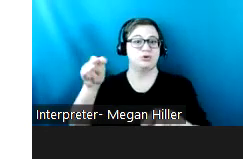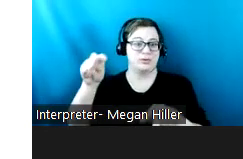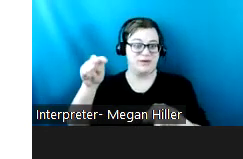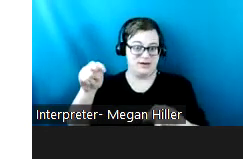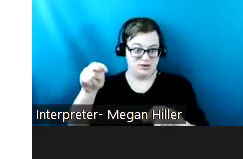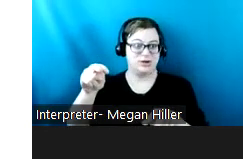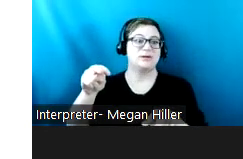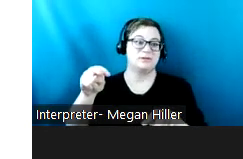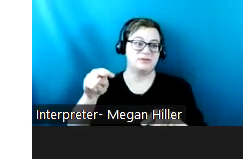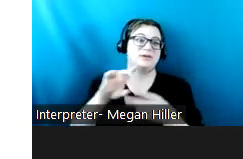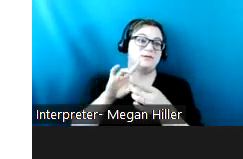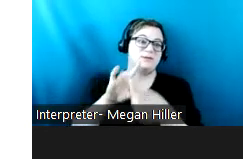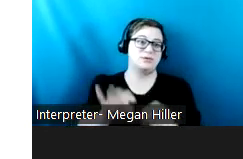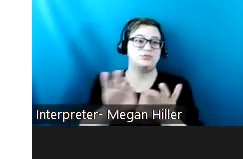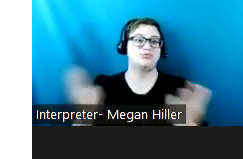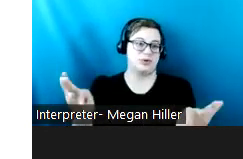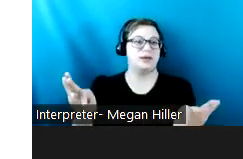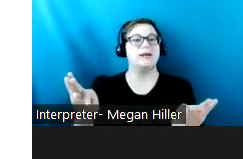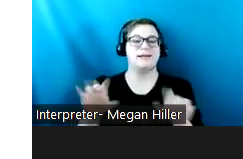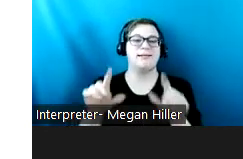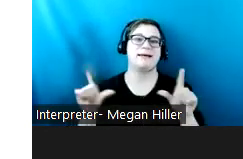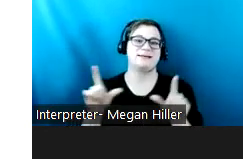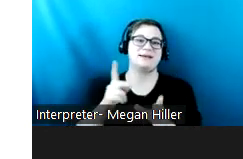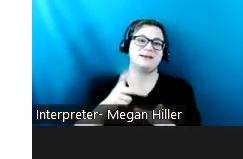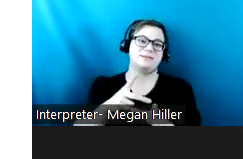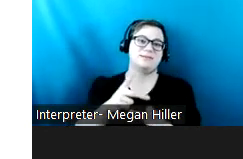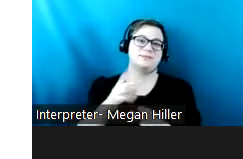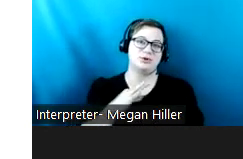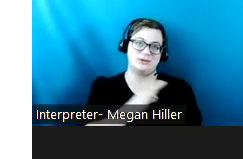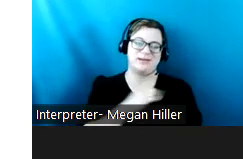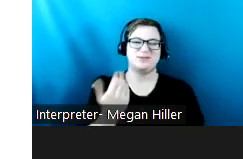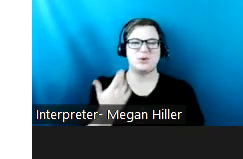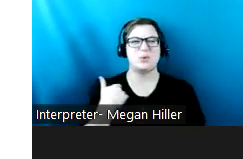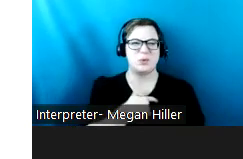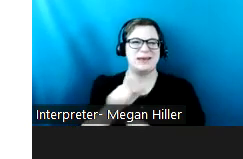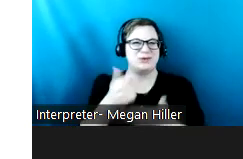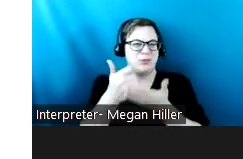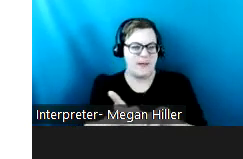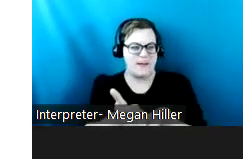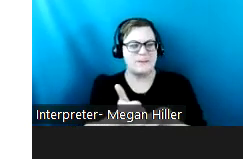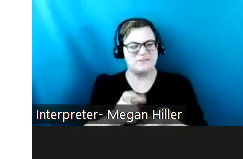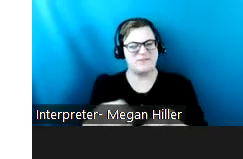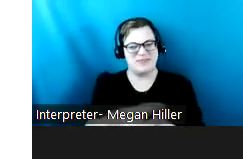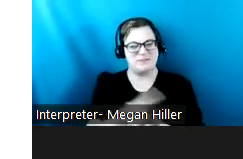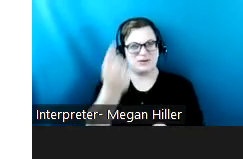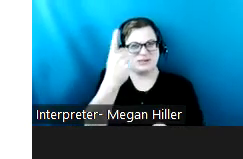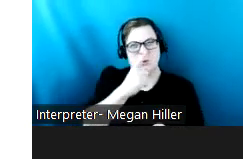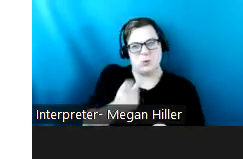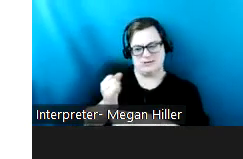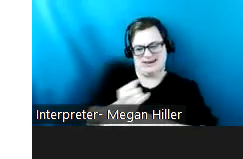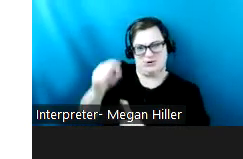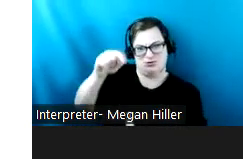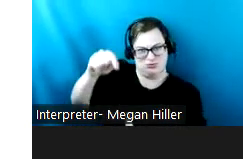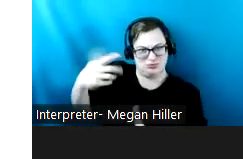licensed personnel. So again, we want to make sure there is some room to help with understanding who an intern is and what they are able to